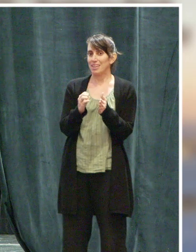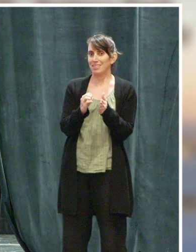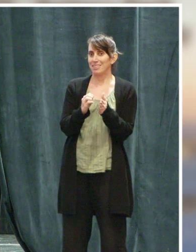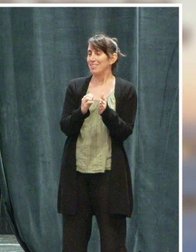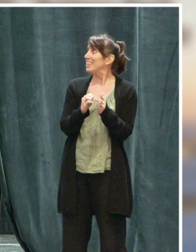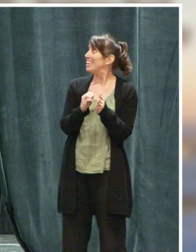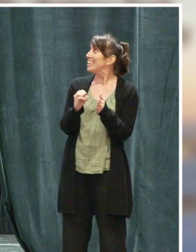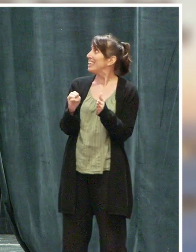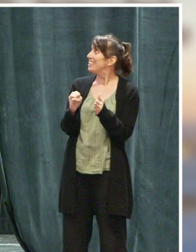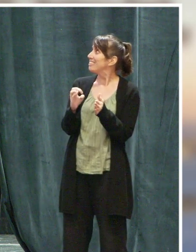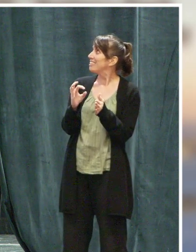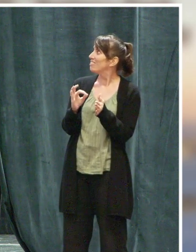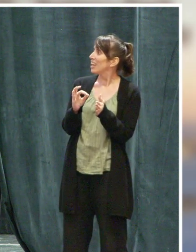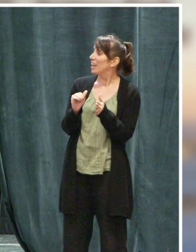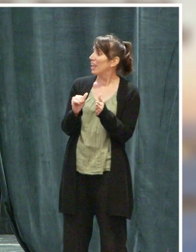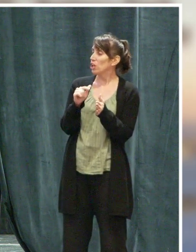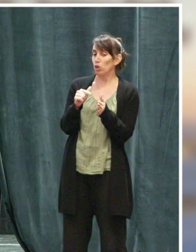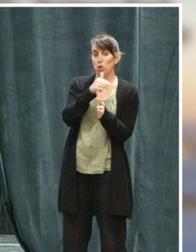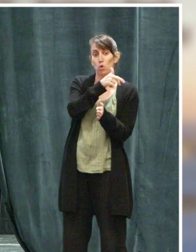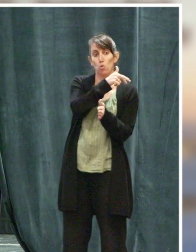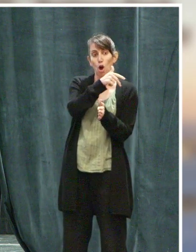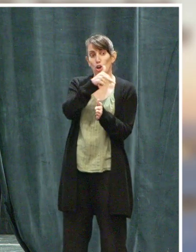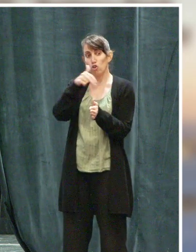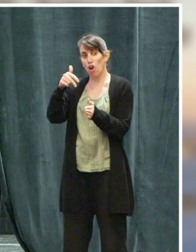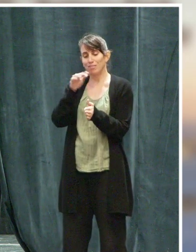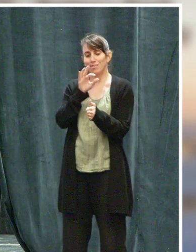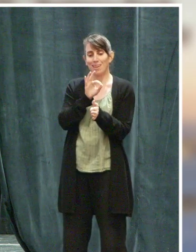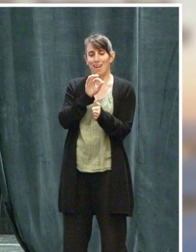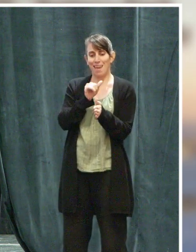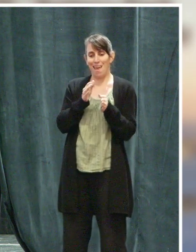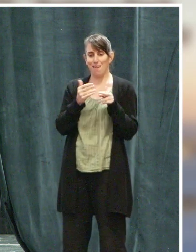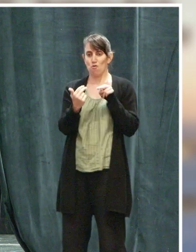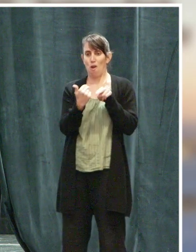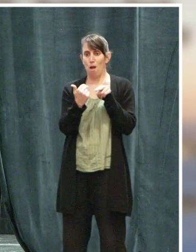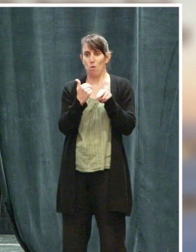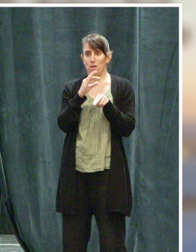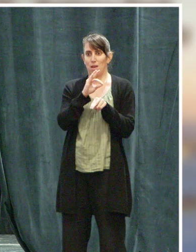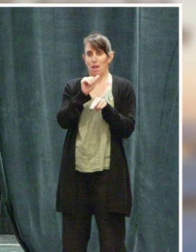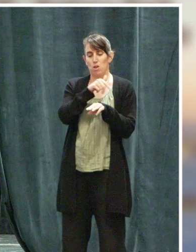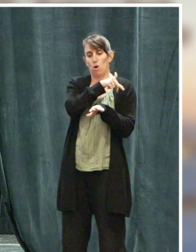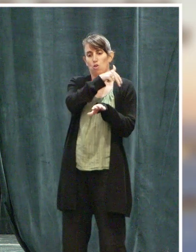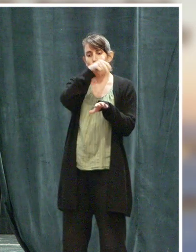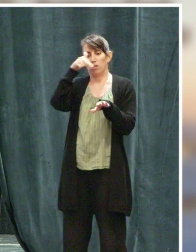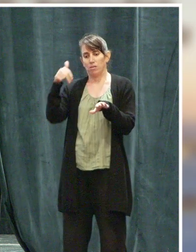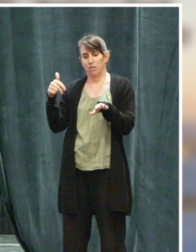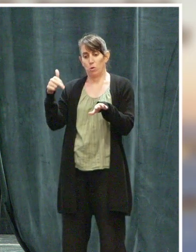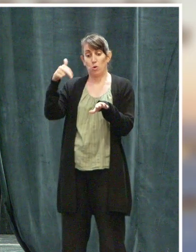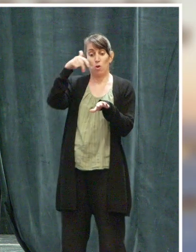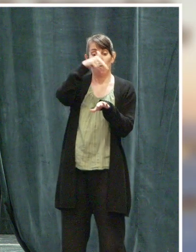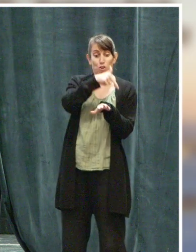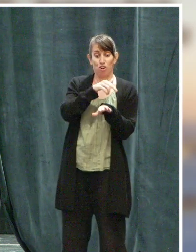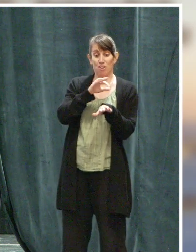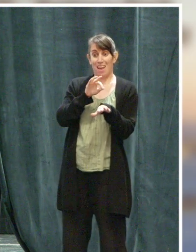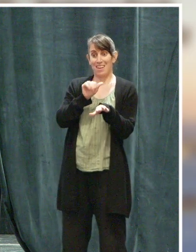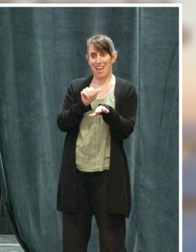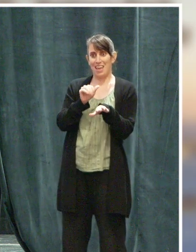9A. You all walk across 9A frequently, you know that like when you get over the 9A highway, it kind of